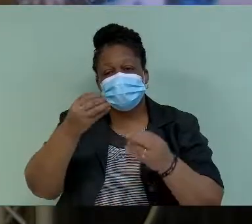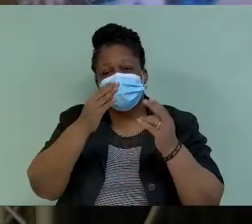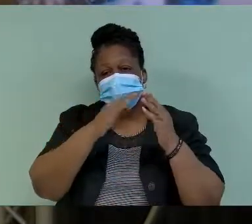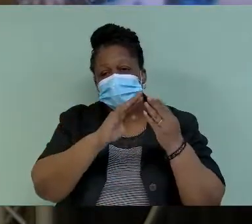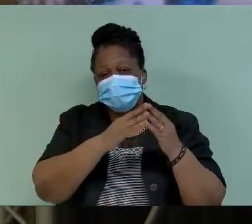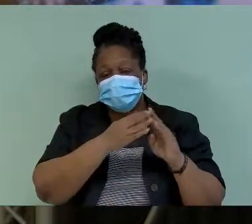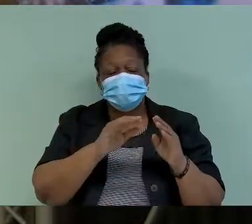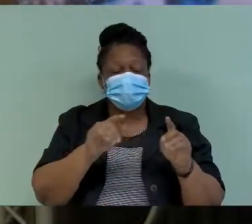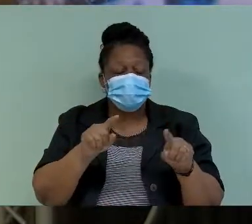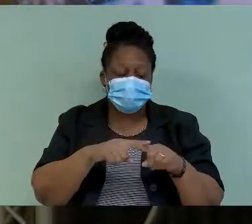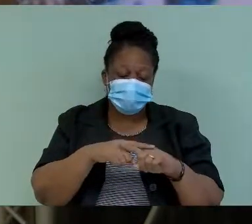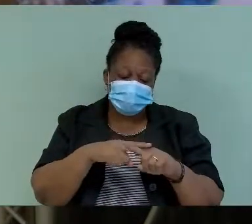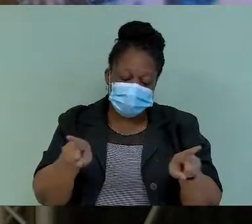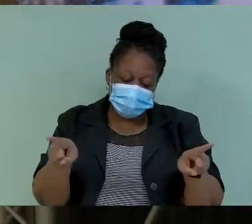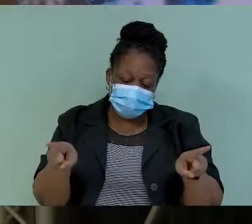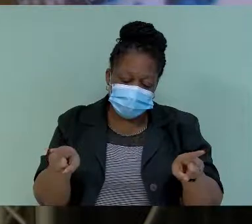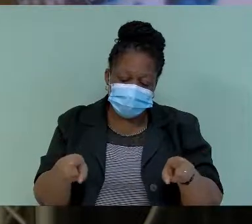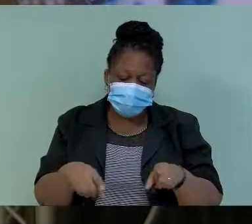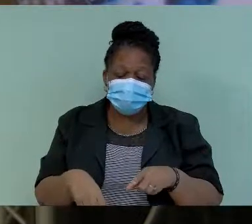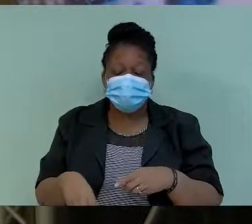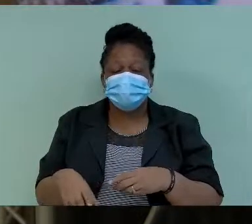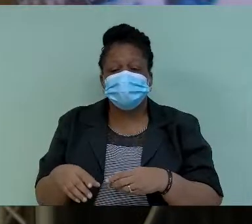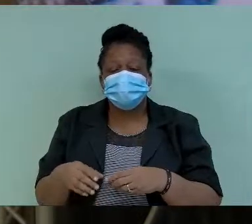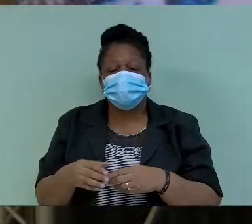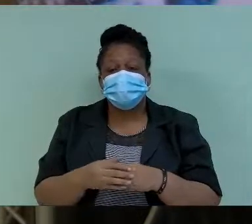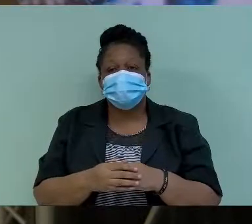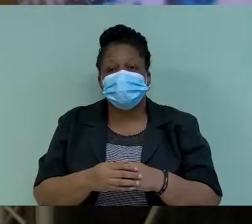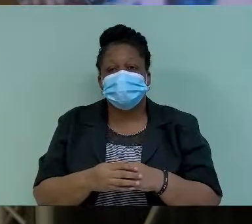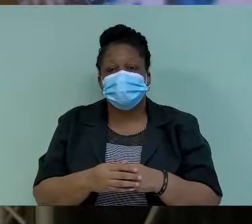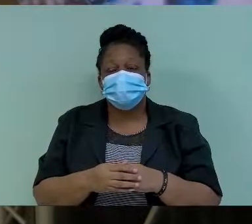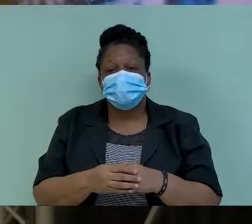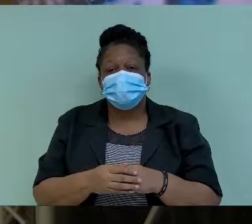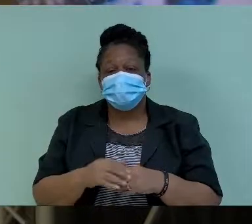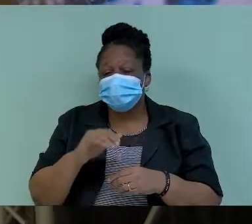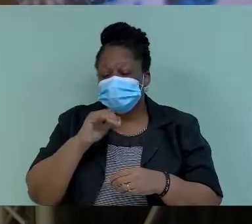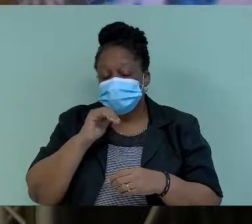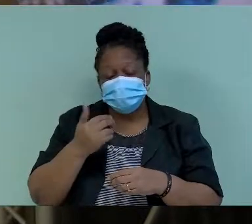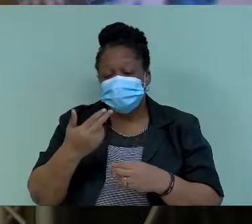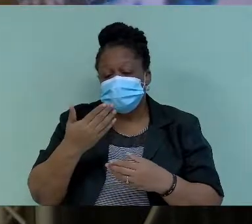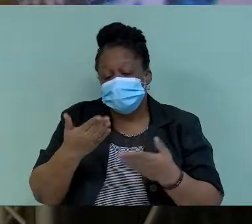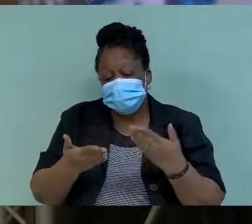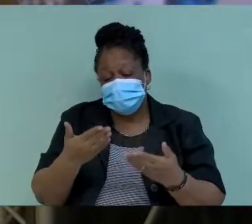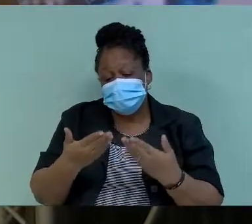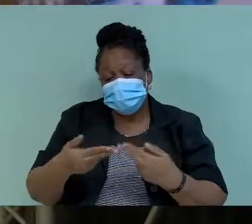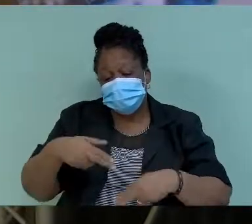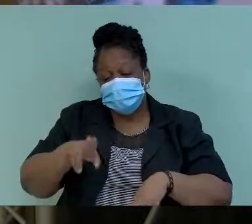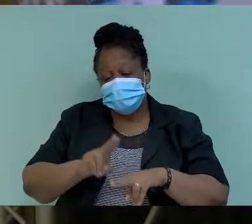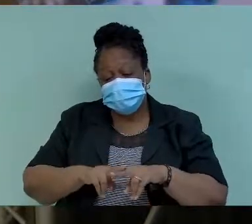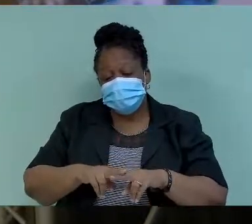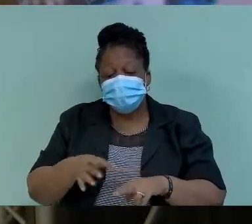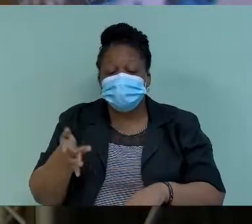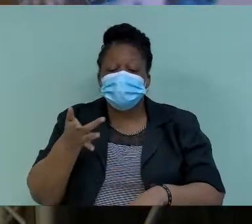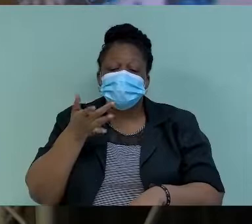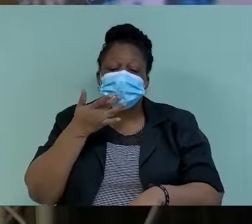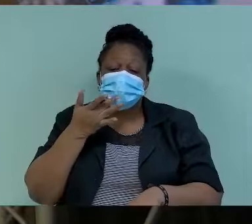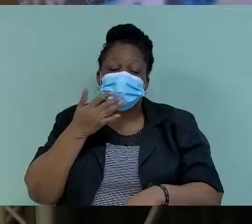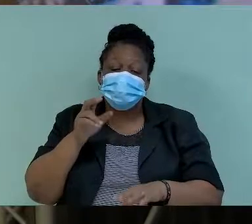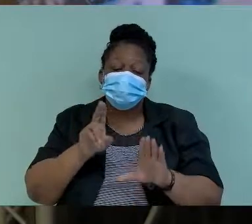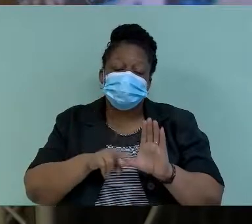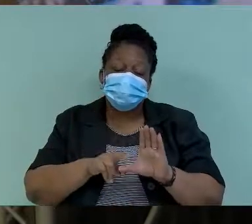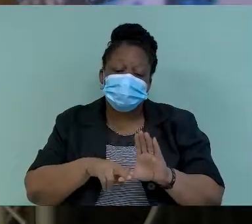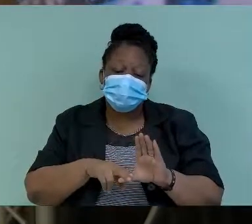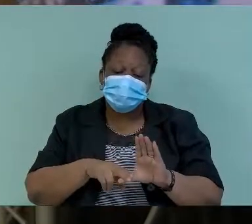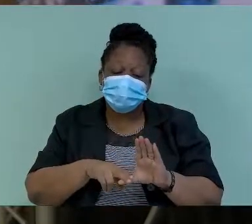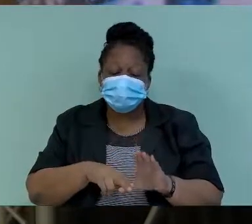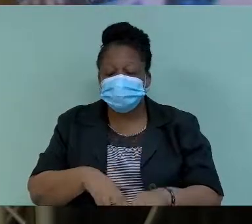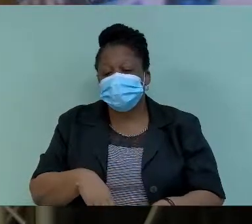left behind in March. You may not be able to sit in your favorite seat,